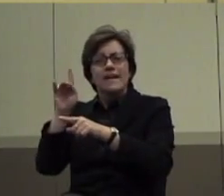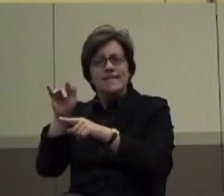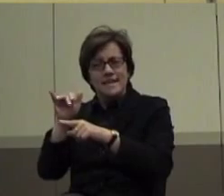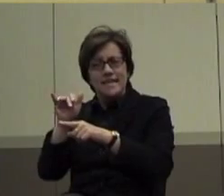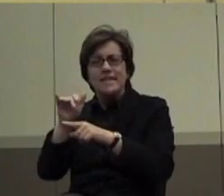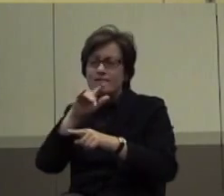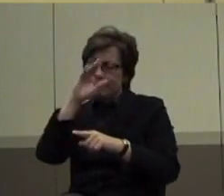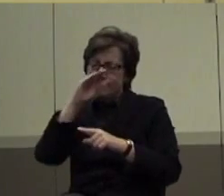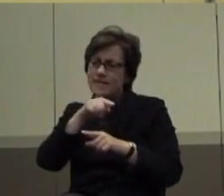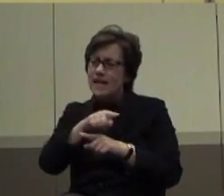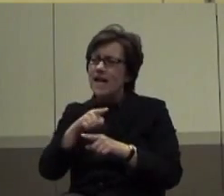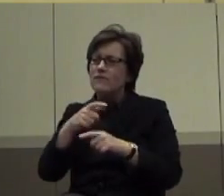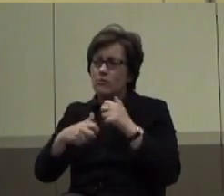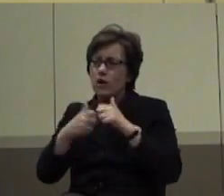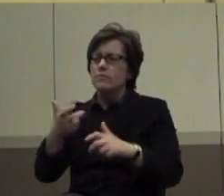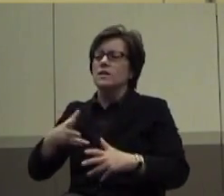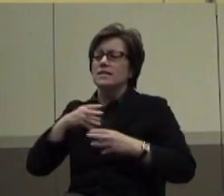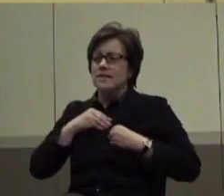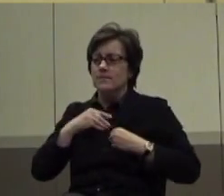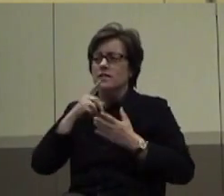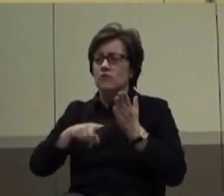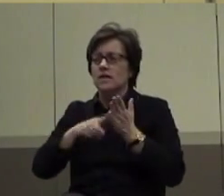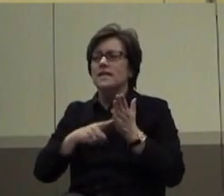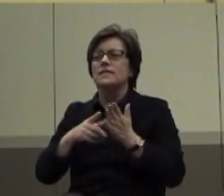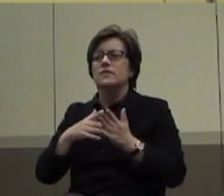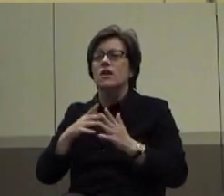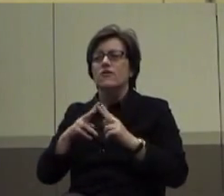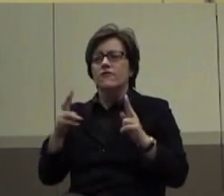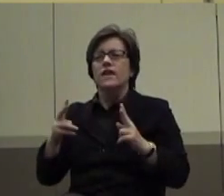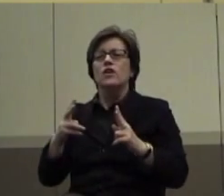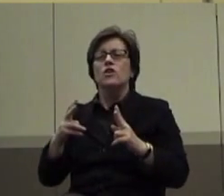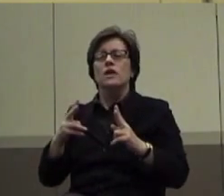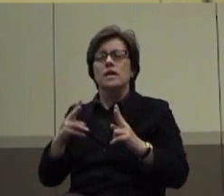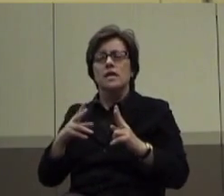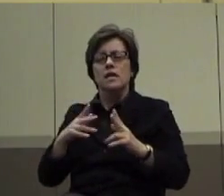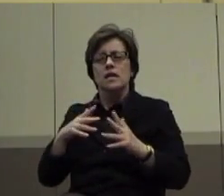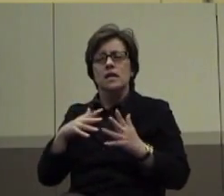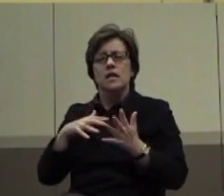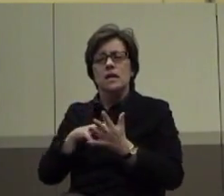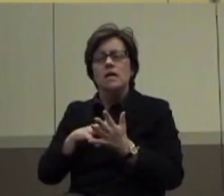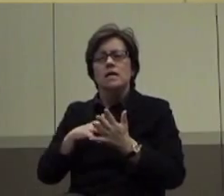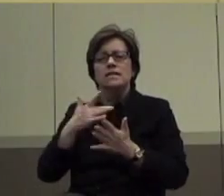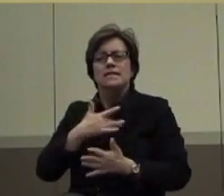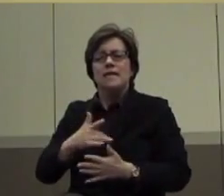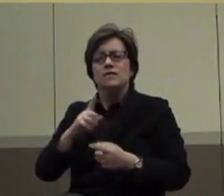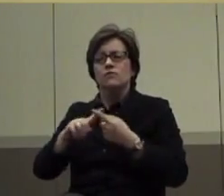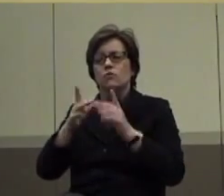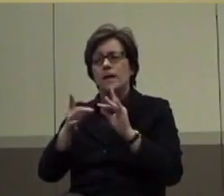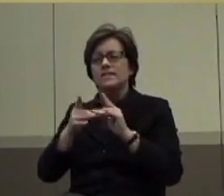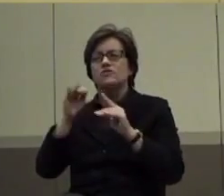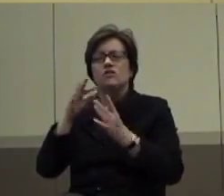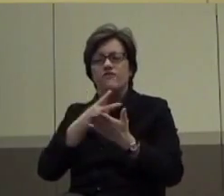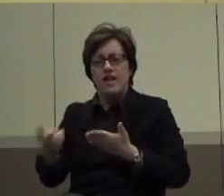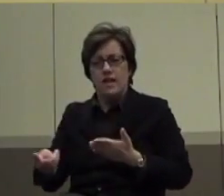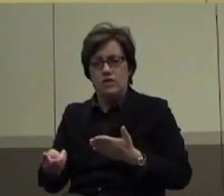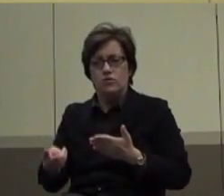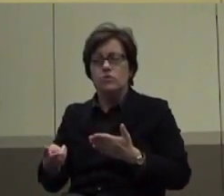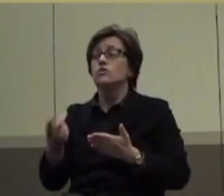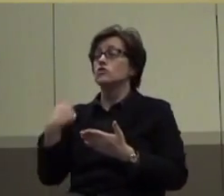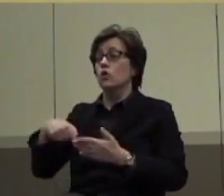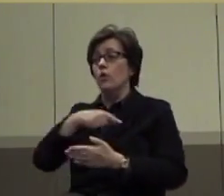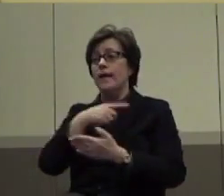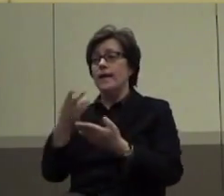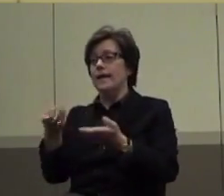accepting criticism. He is very susceptible to messages of failure. We're going to have to be very